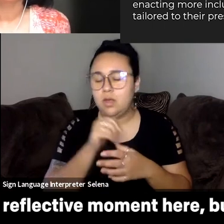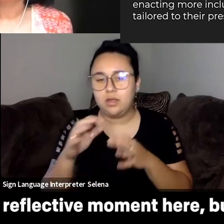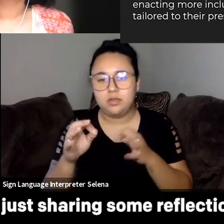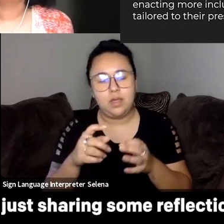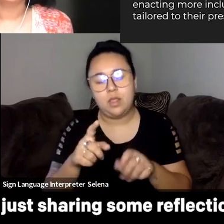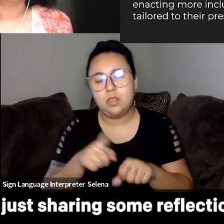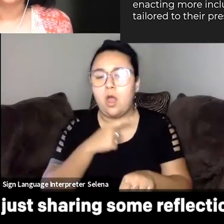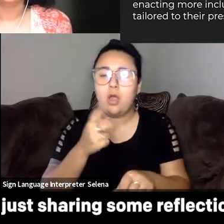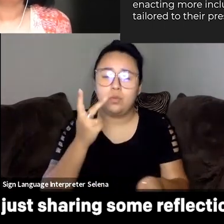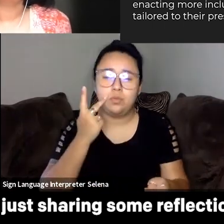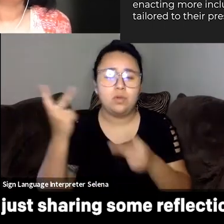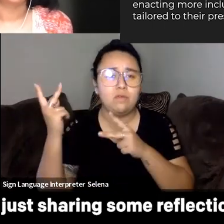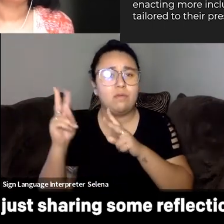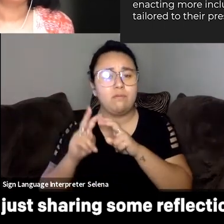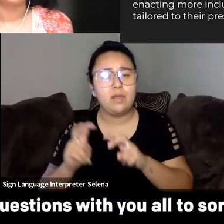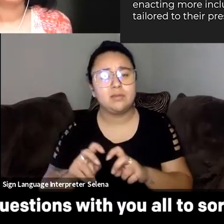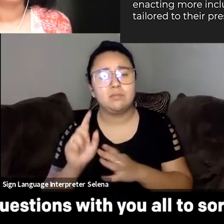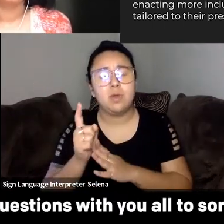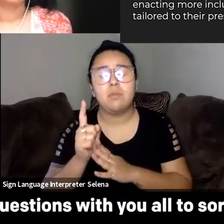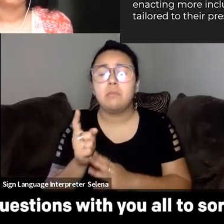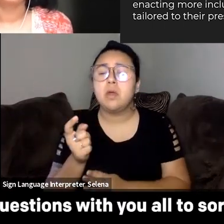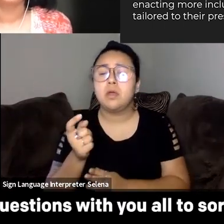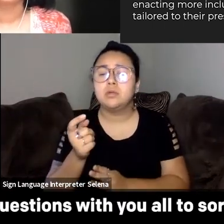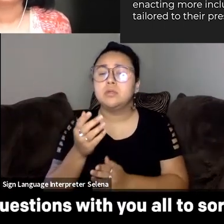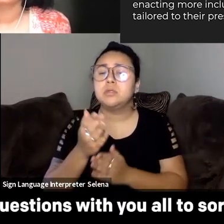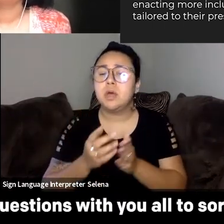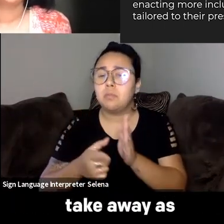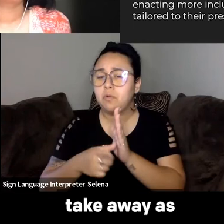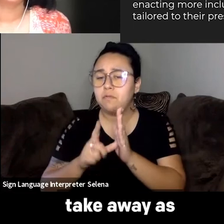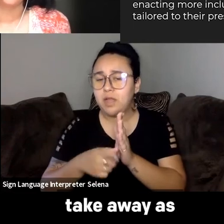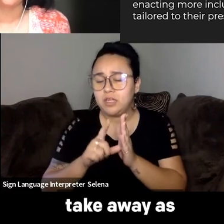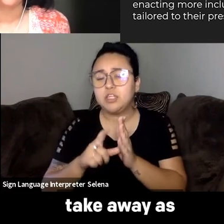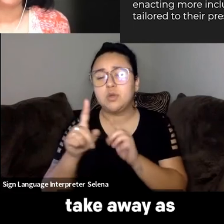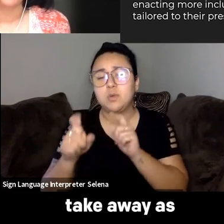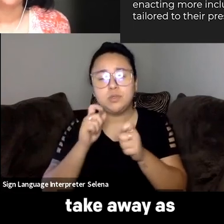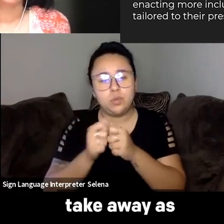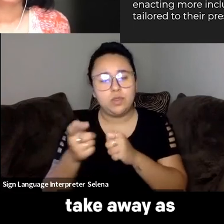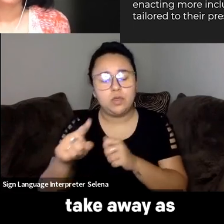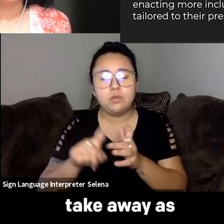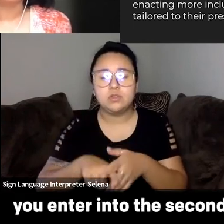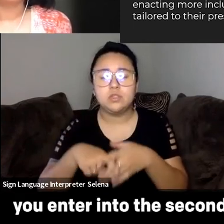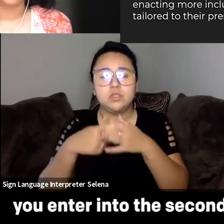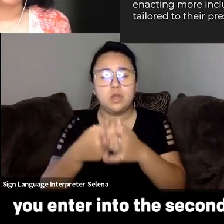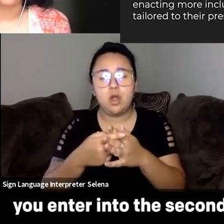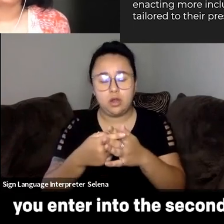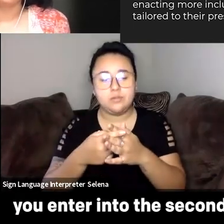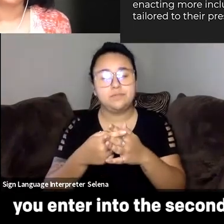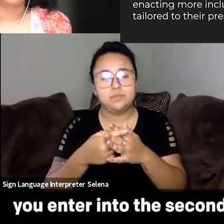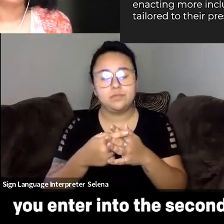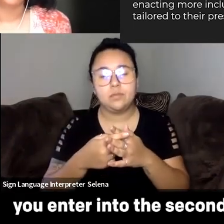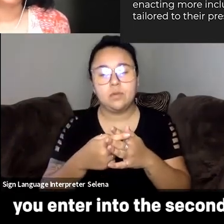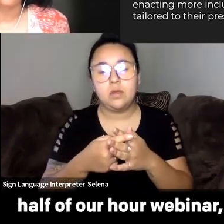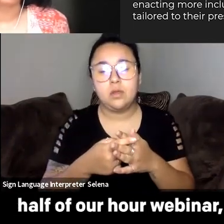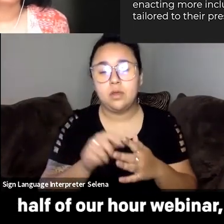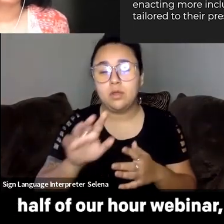but just sharing some reflection questions with you all to sort of take away as you enter into